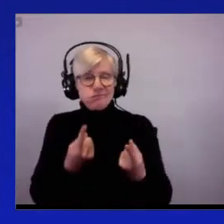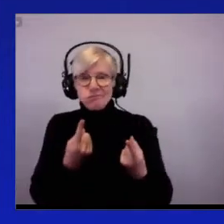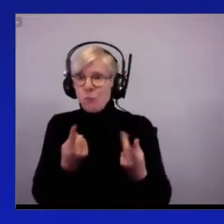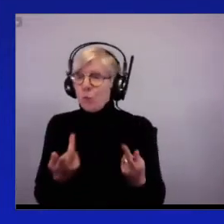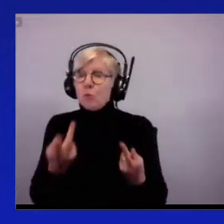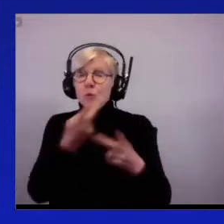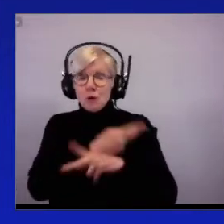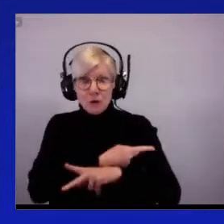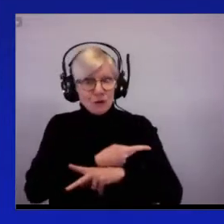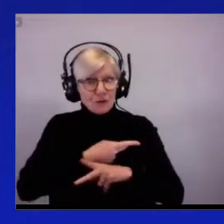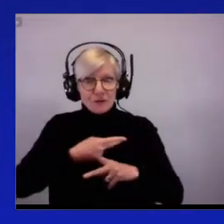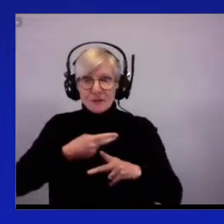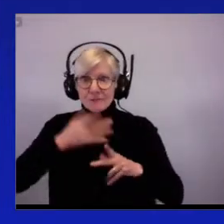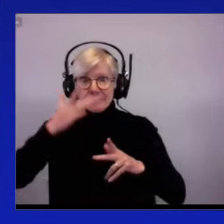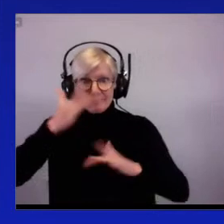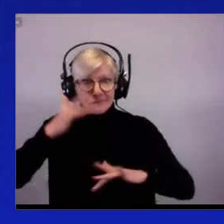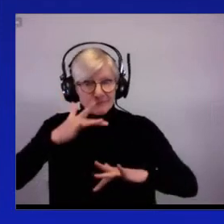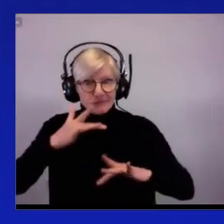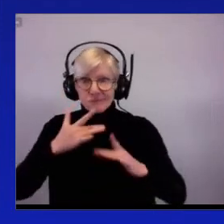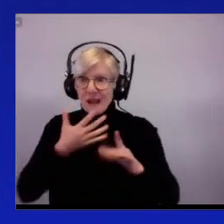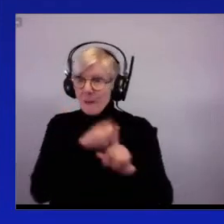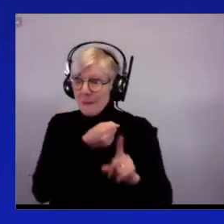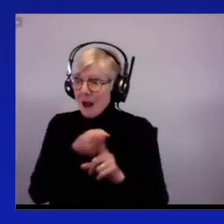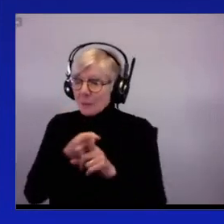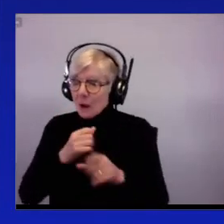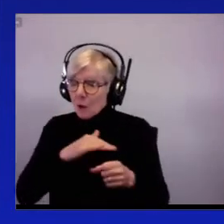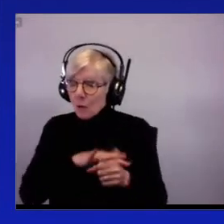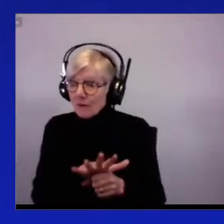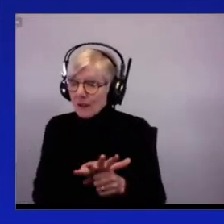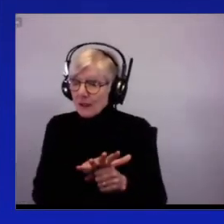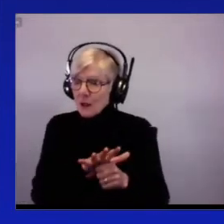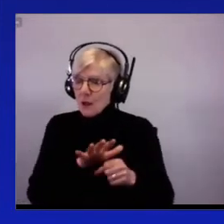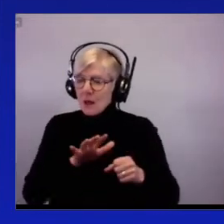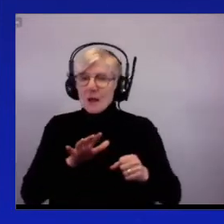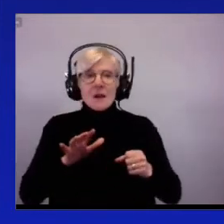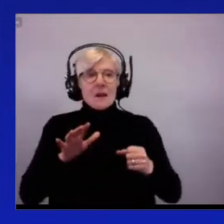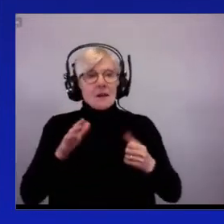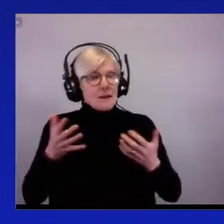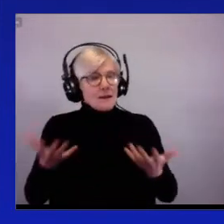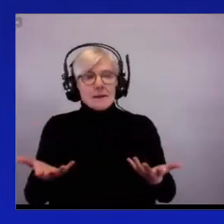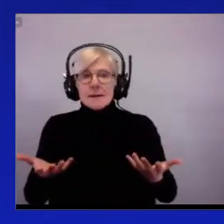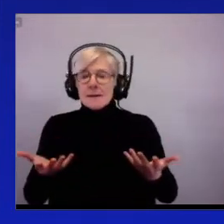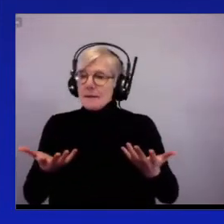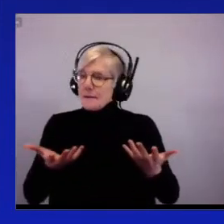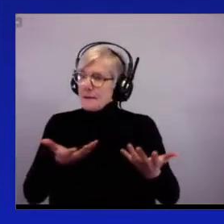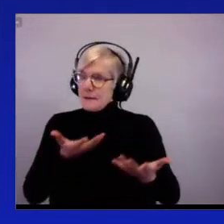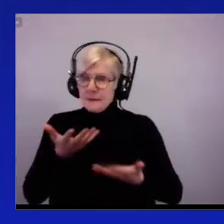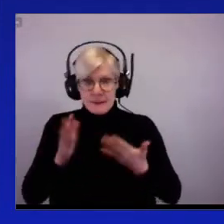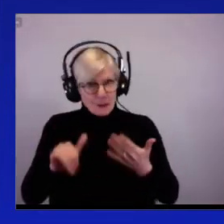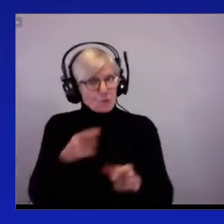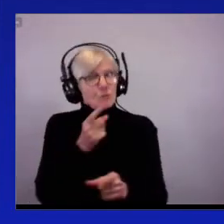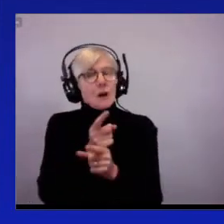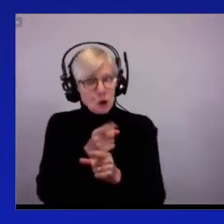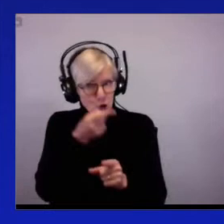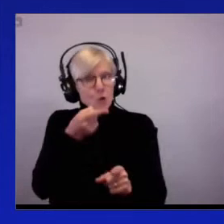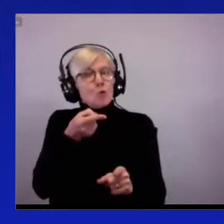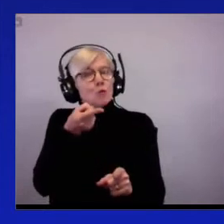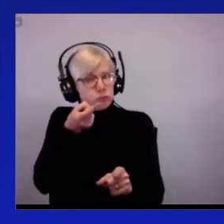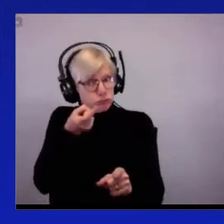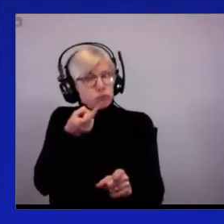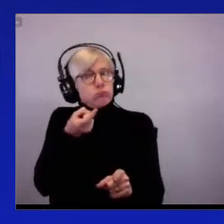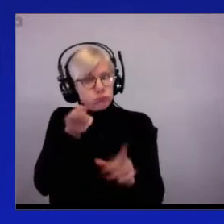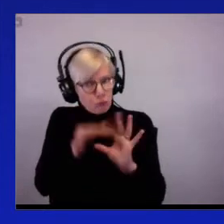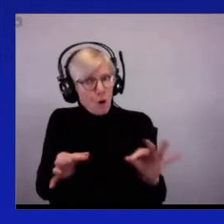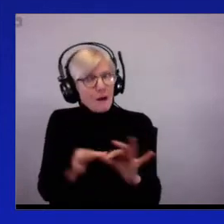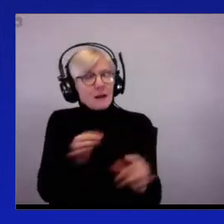to their economic capacity, and perhaps that's some of the people the families you're referring